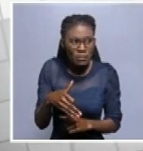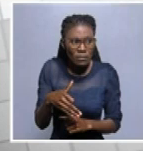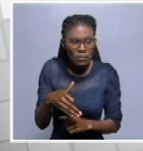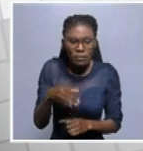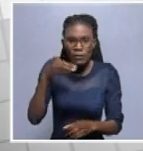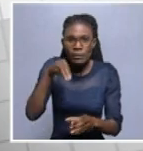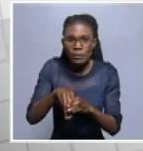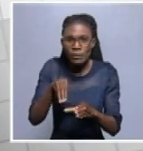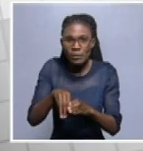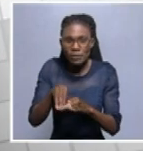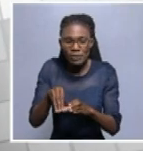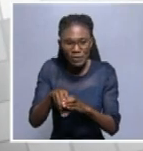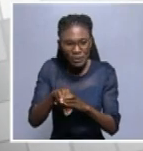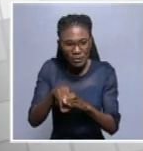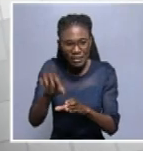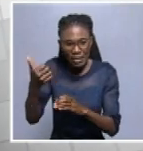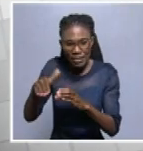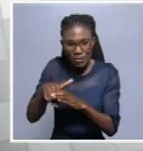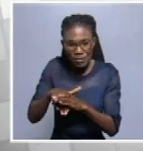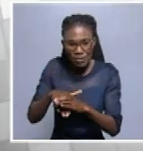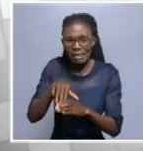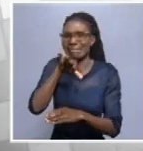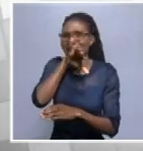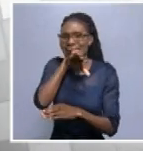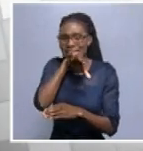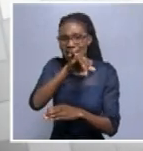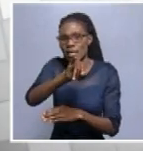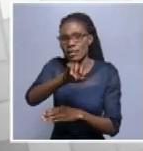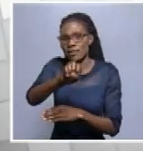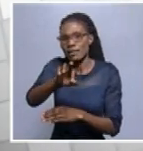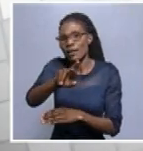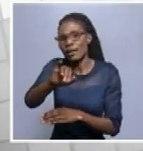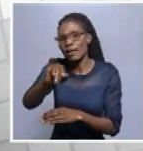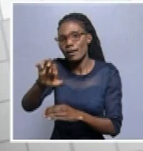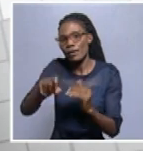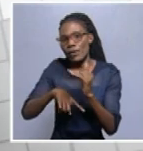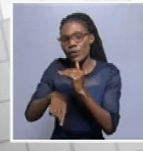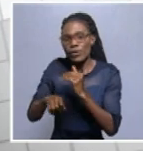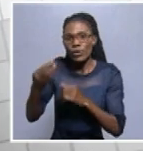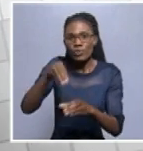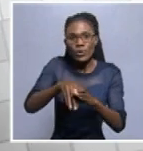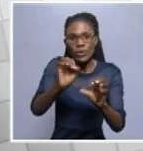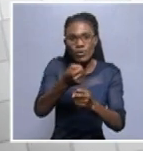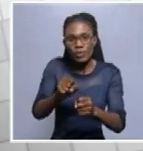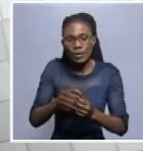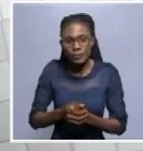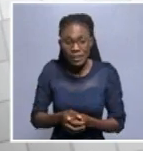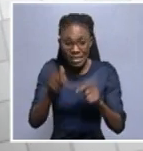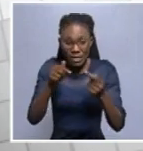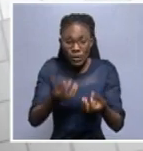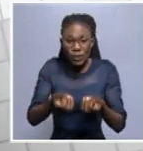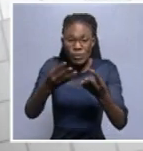Palestine? Yeah, if such policy exists, then it creates a moral and ethical